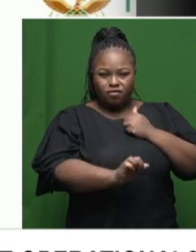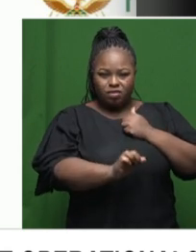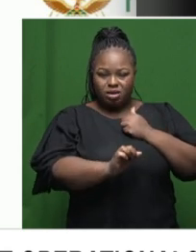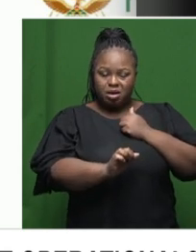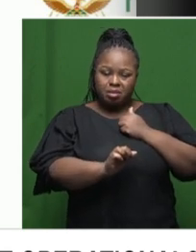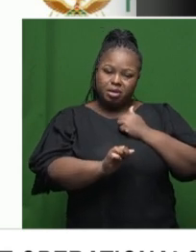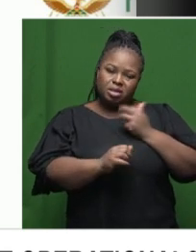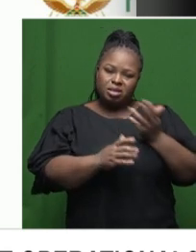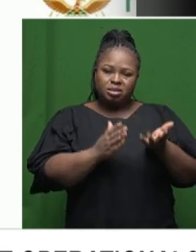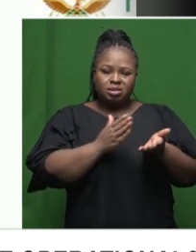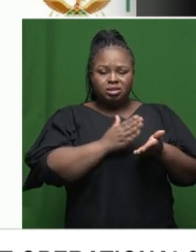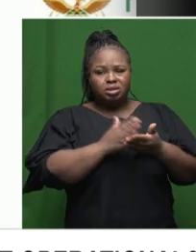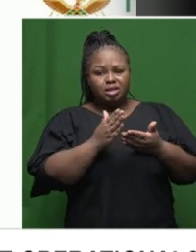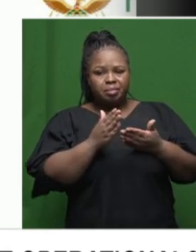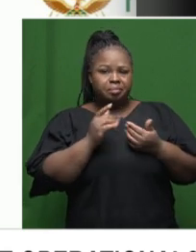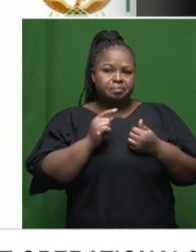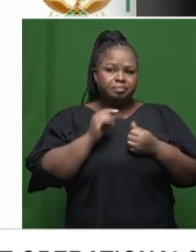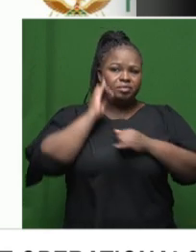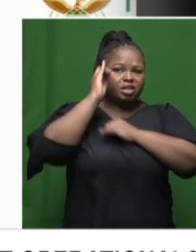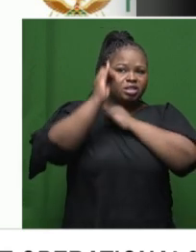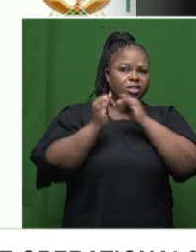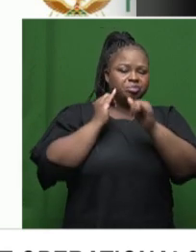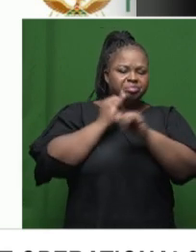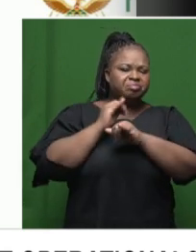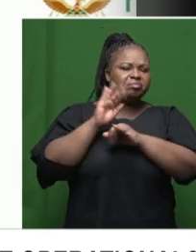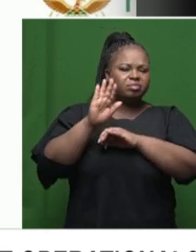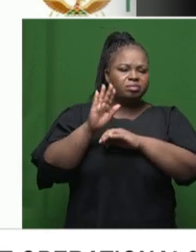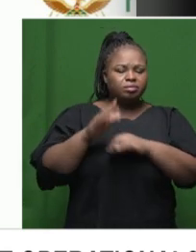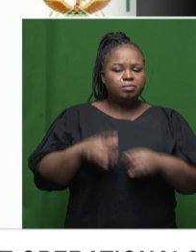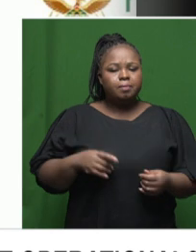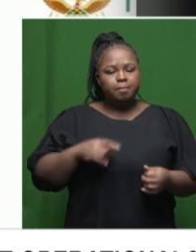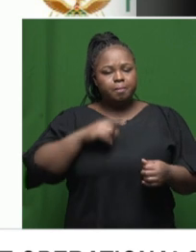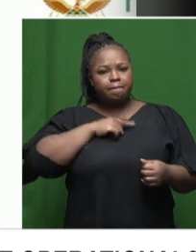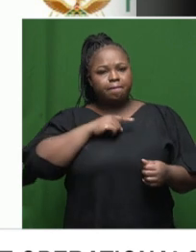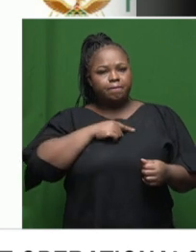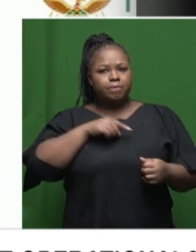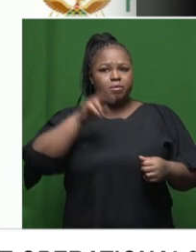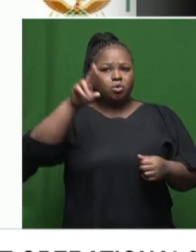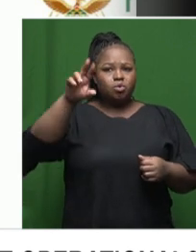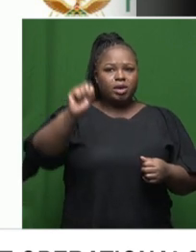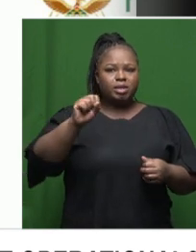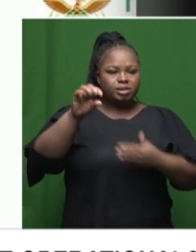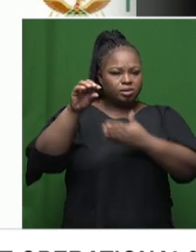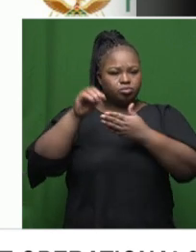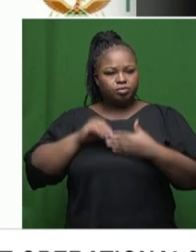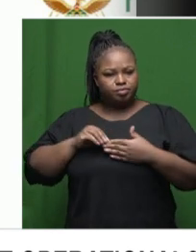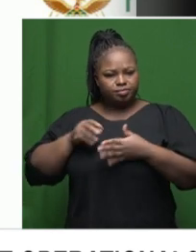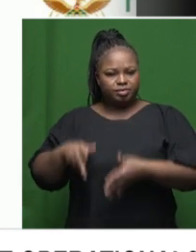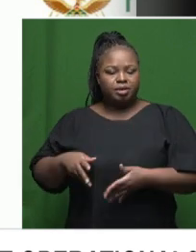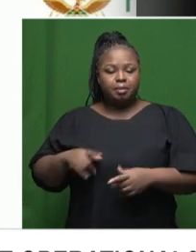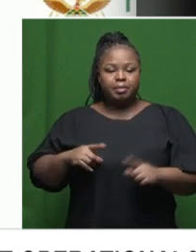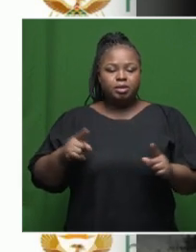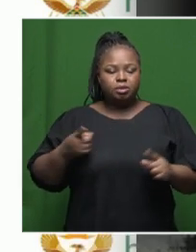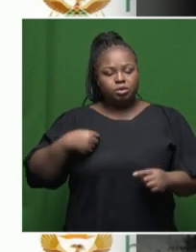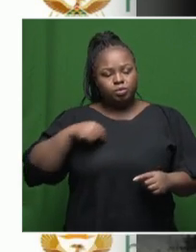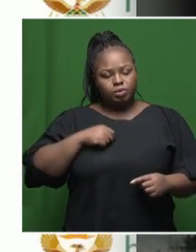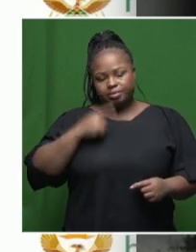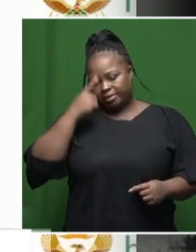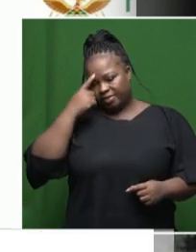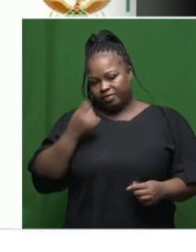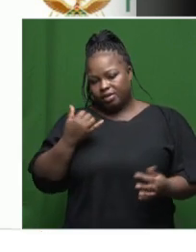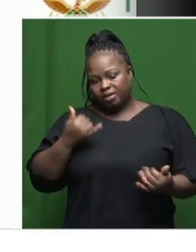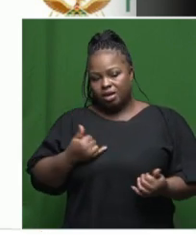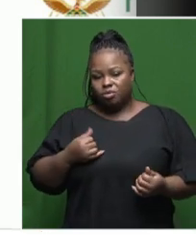are more close to South Africa instead of keeping their stock all the way from US. But we believe that through the engagement with the